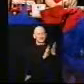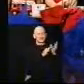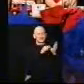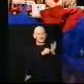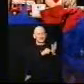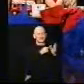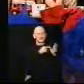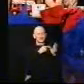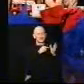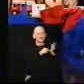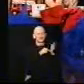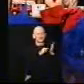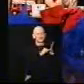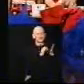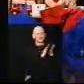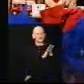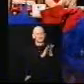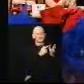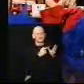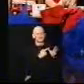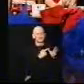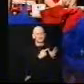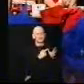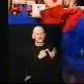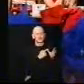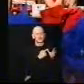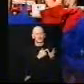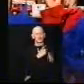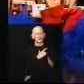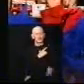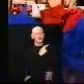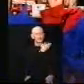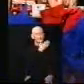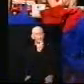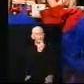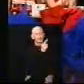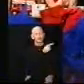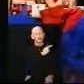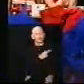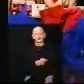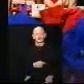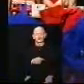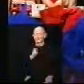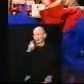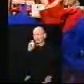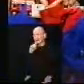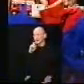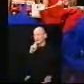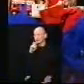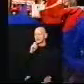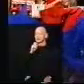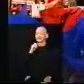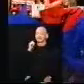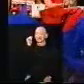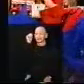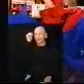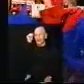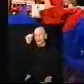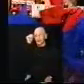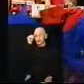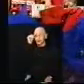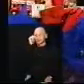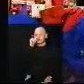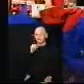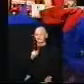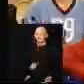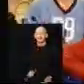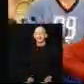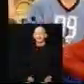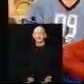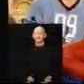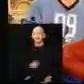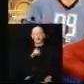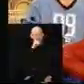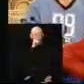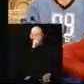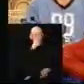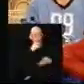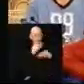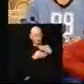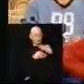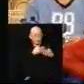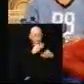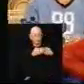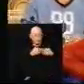Because she's hot And she's funny And she's sexy And she's intelligent And shut up But can she run a country Yes I think she can